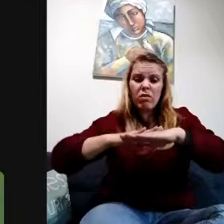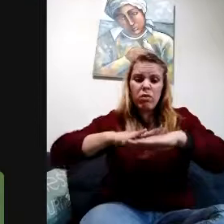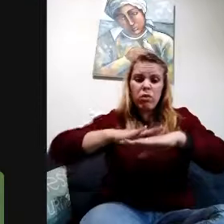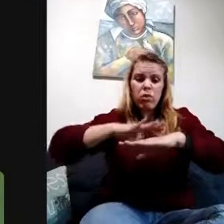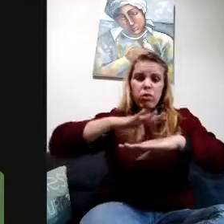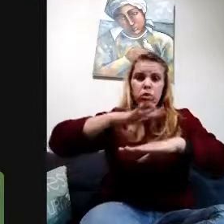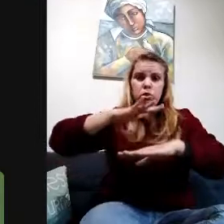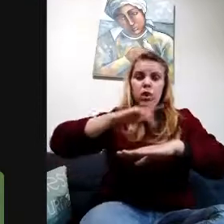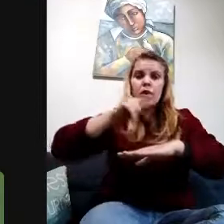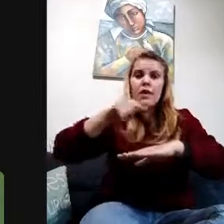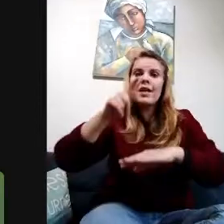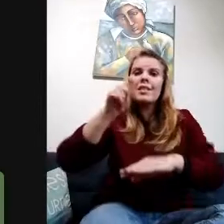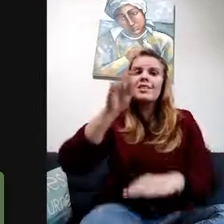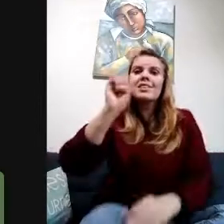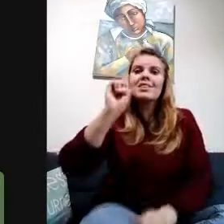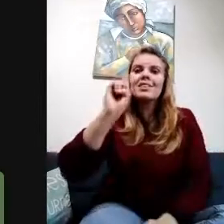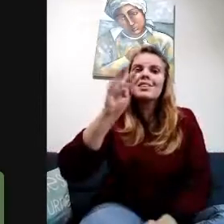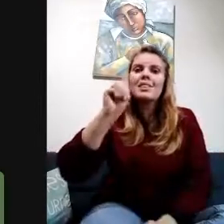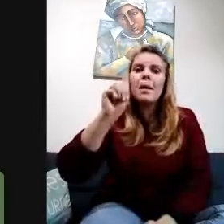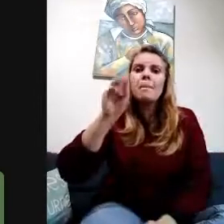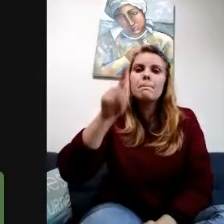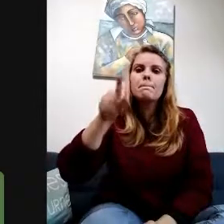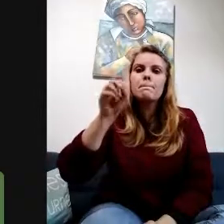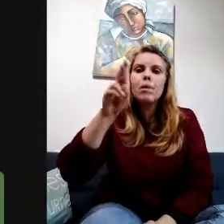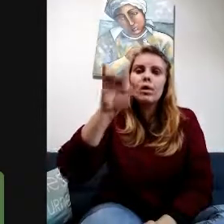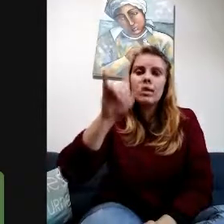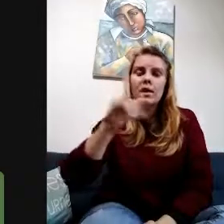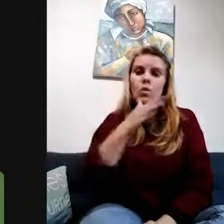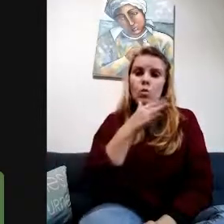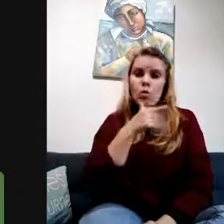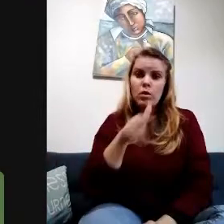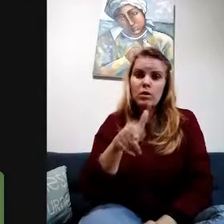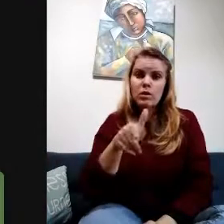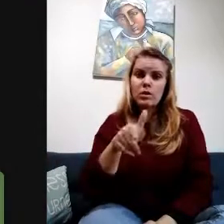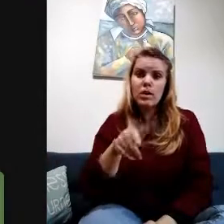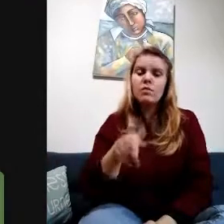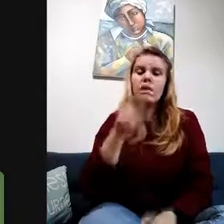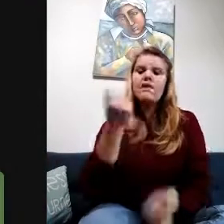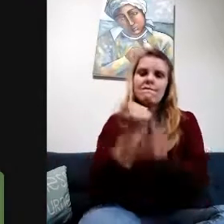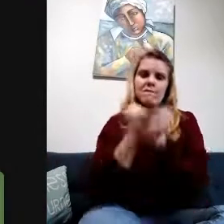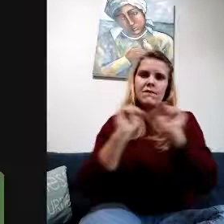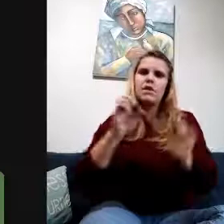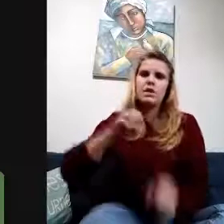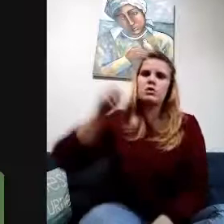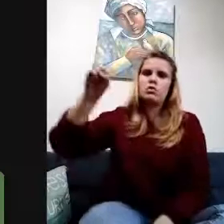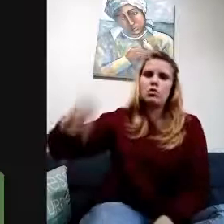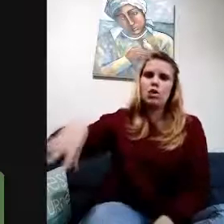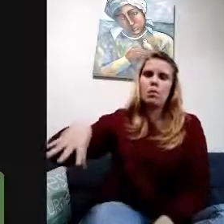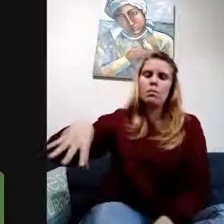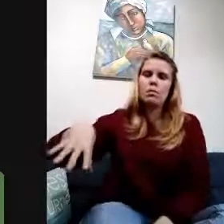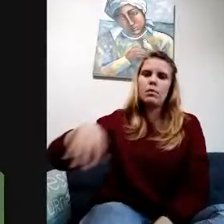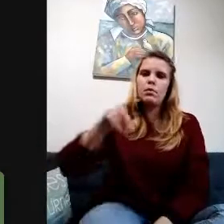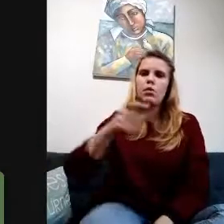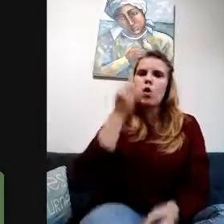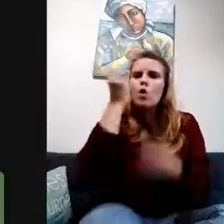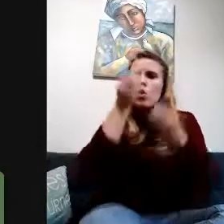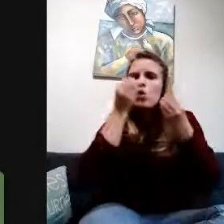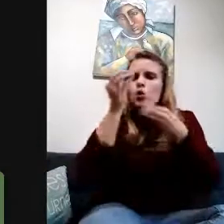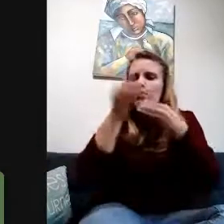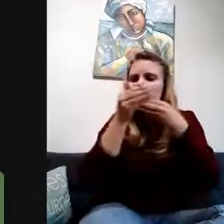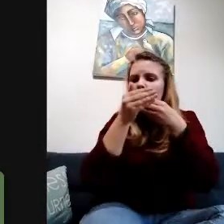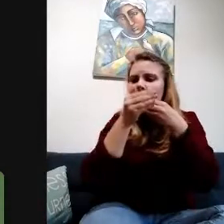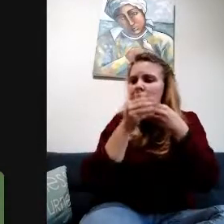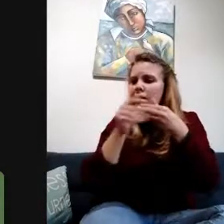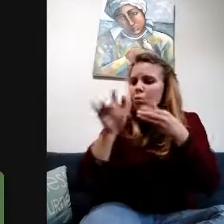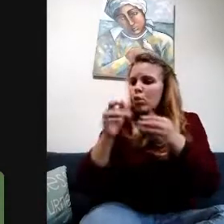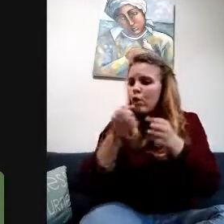temporary water. And you get a free relief. That's part of your abnormal course conditions. You get to you look for your nearest point of complete relief.